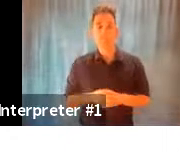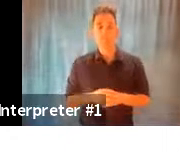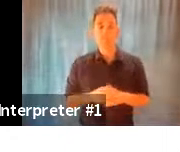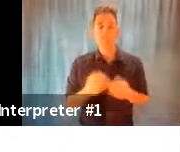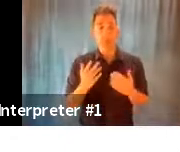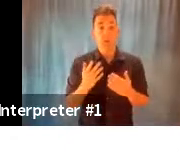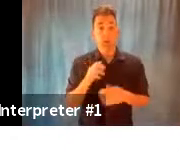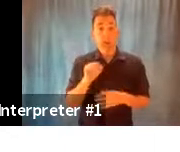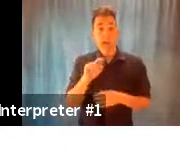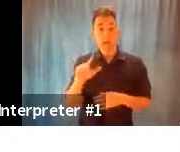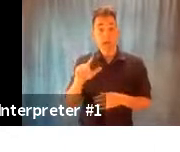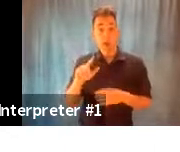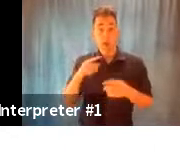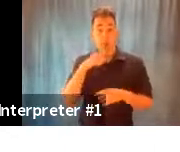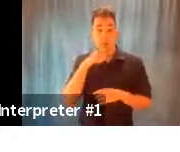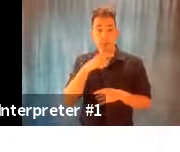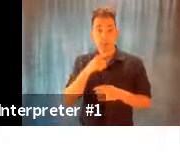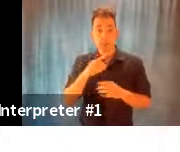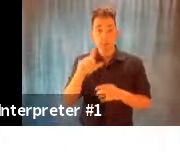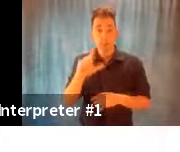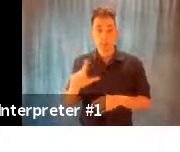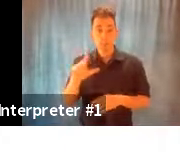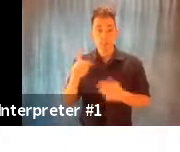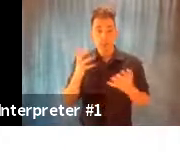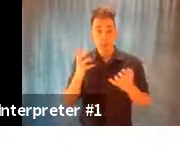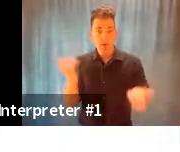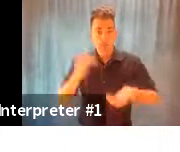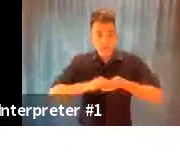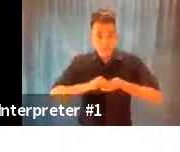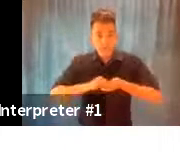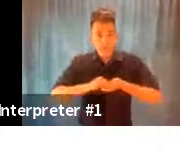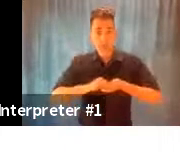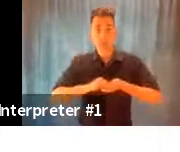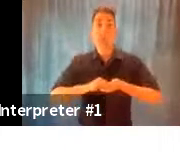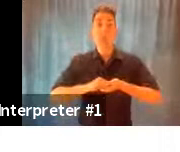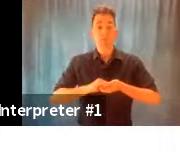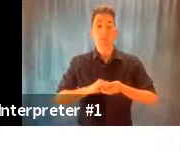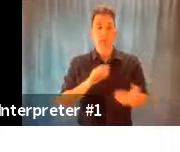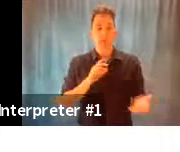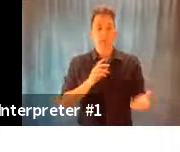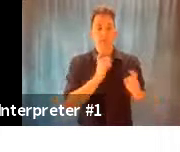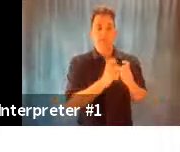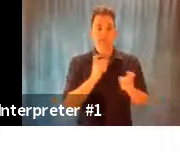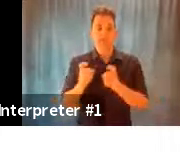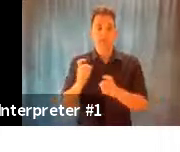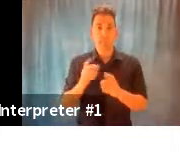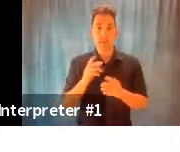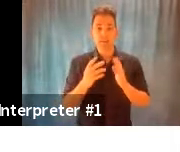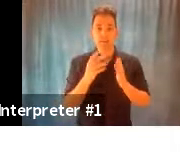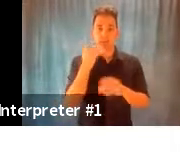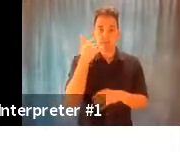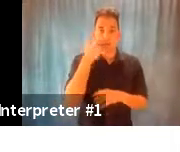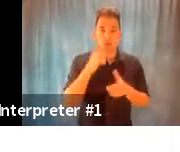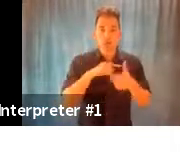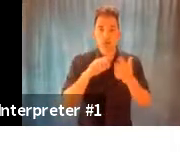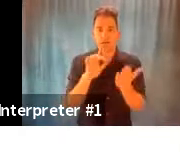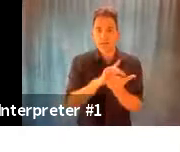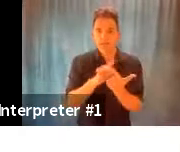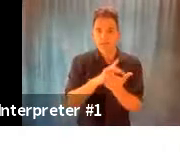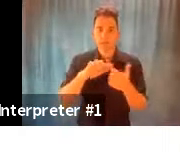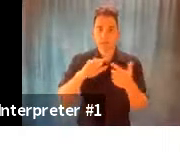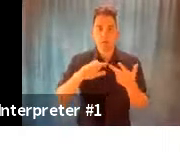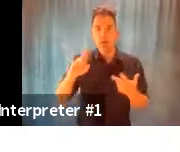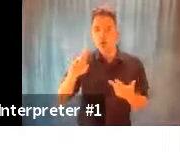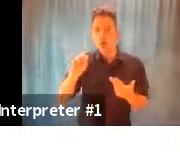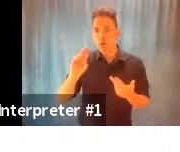St. Louis Public Libraries to expand access to devices such as phones, tablets, routers, other devices such